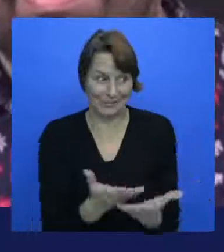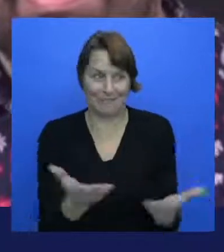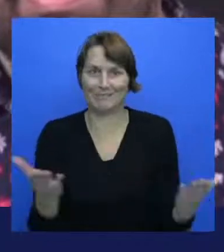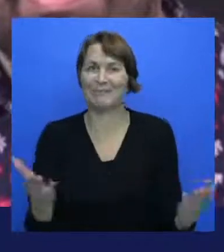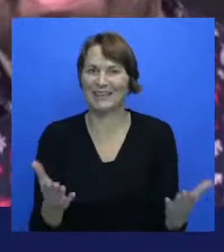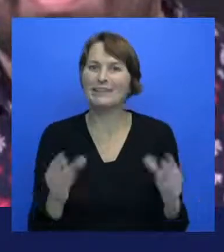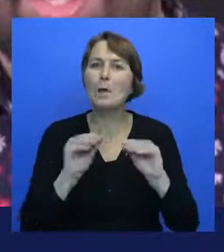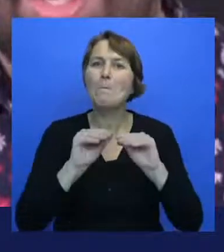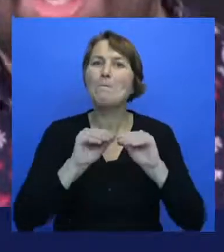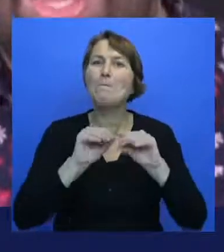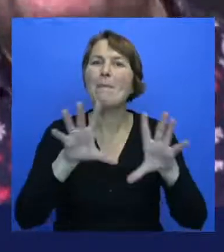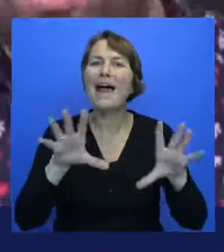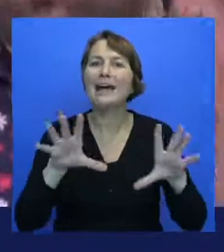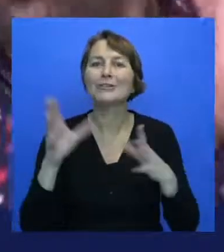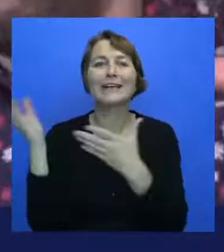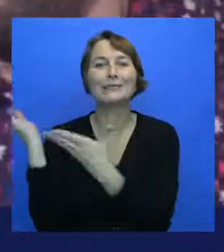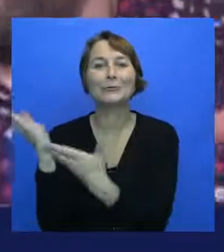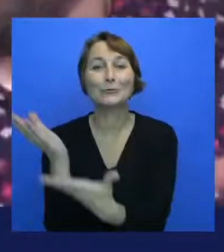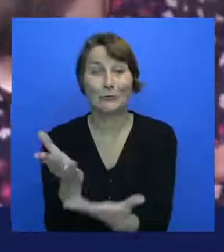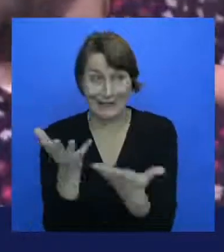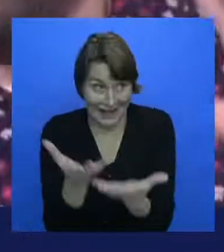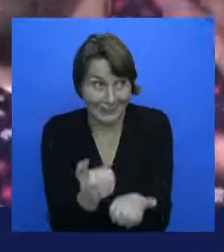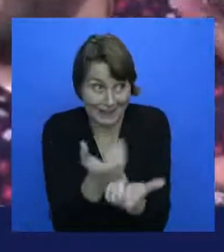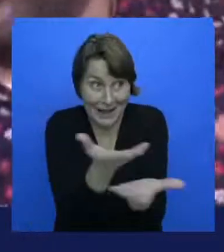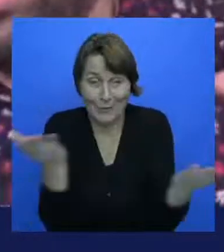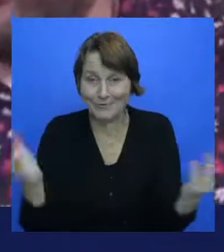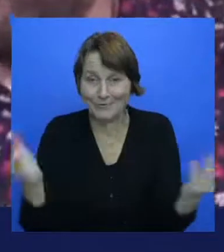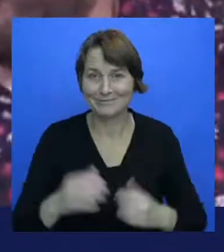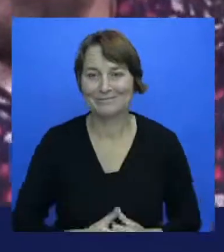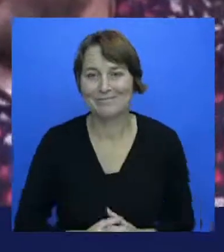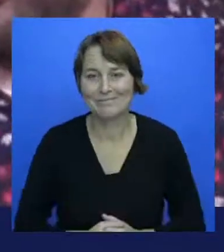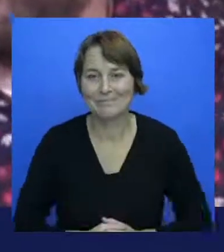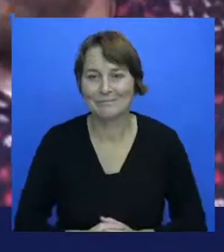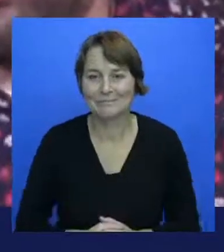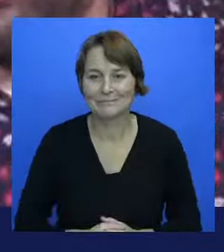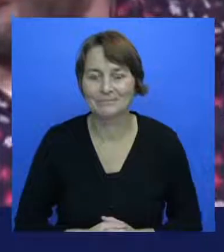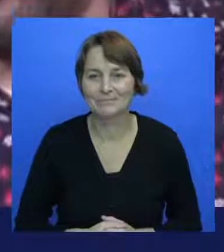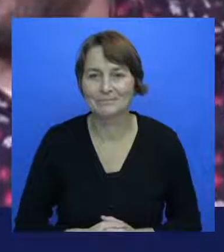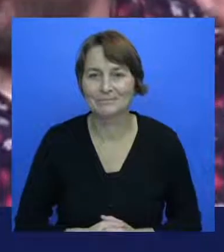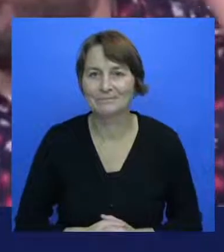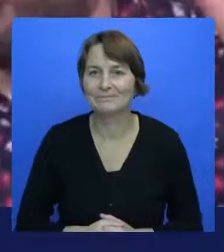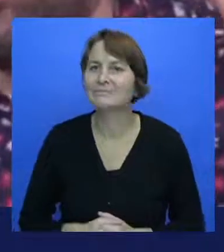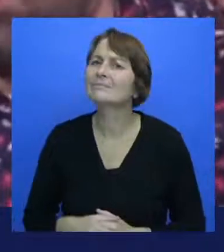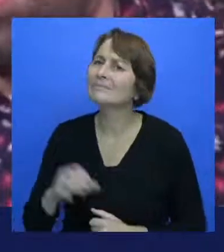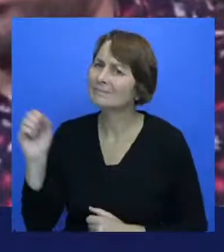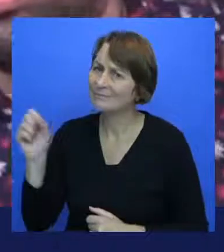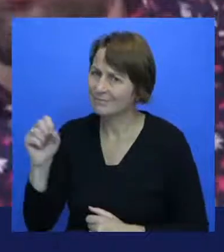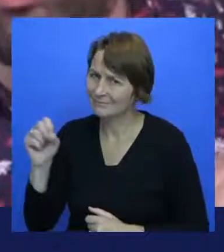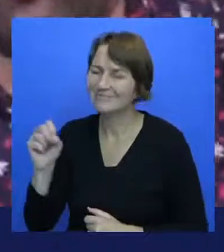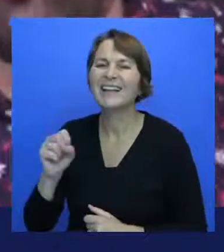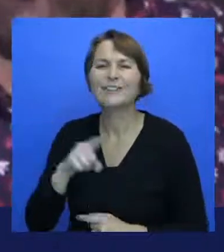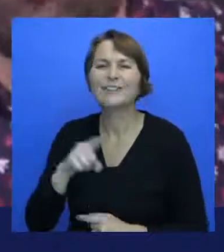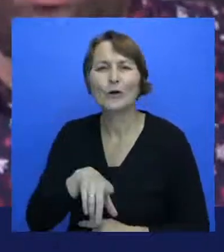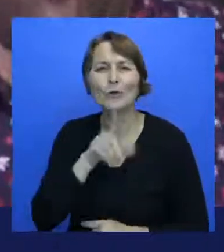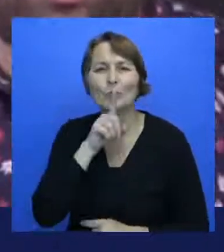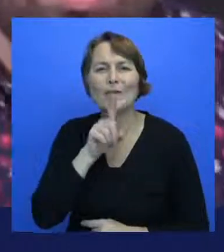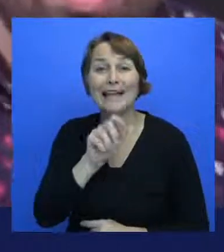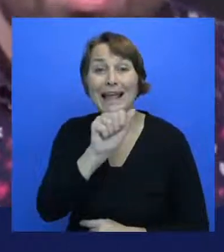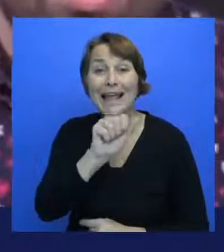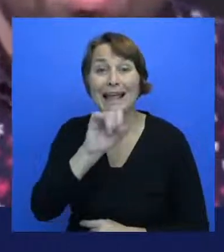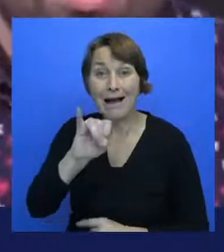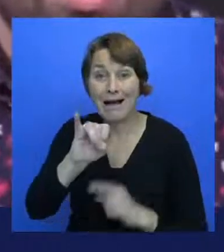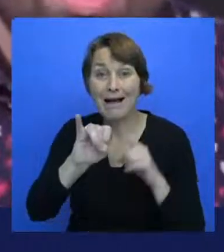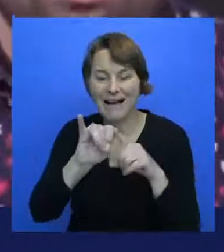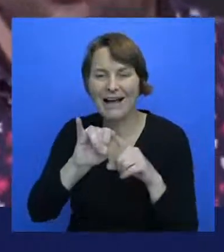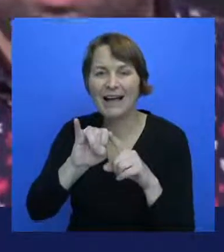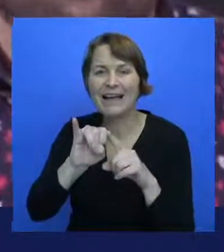service. It almost sounds like, and that's what worries me to me. Because anthropomorphization of AI is probably the worst thing we can do for ethics.